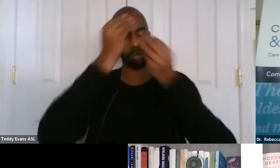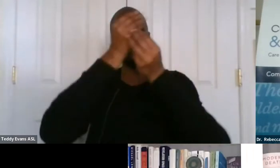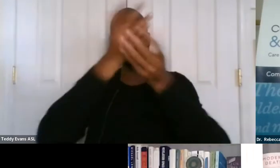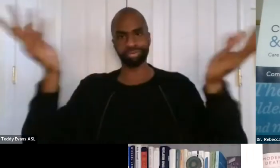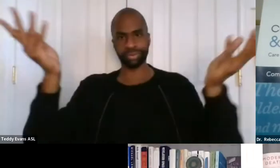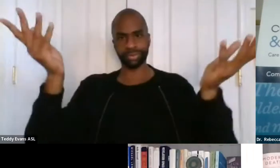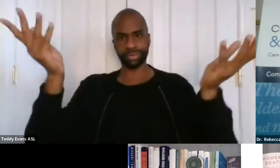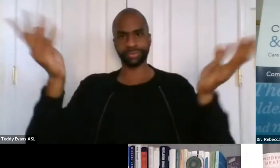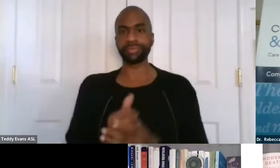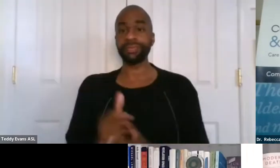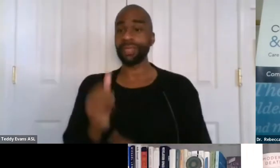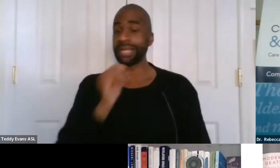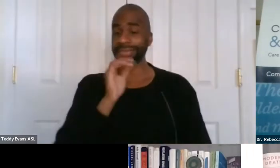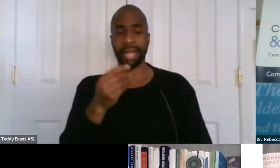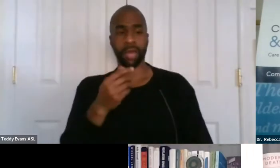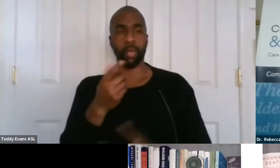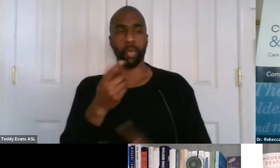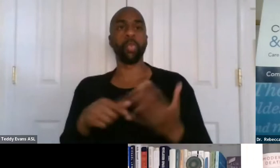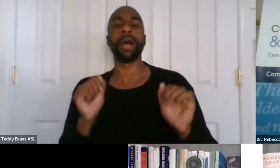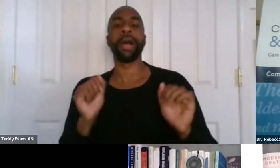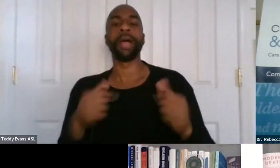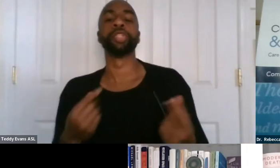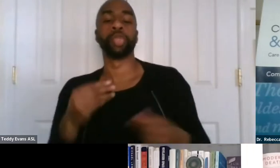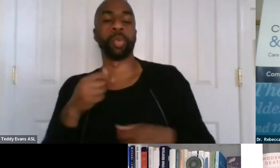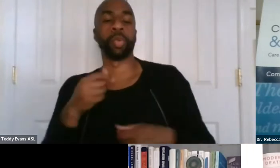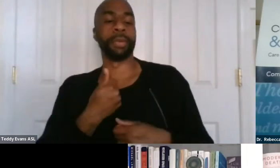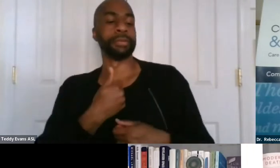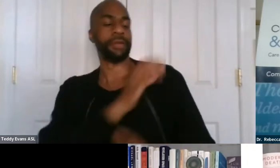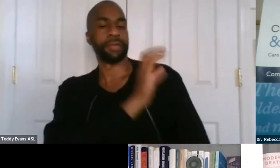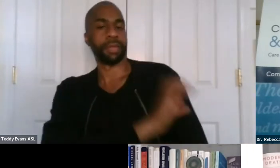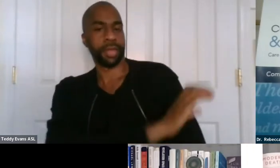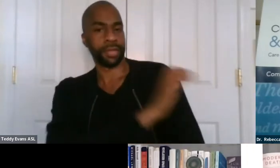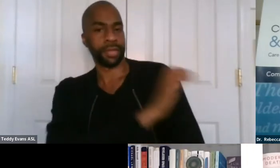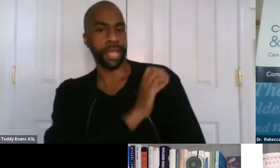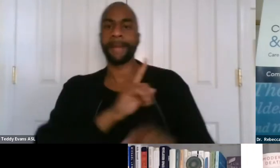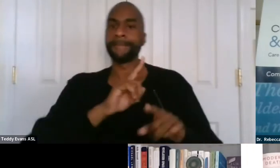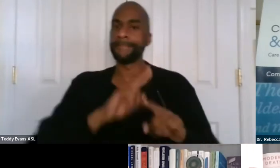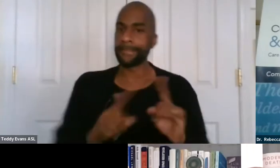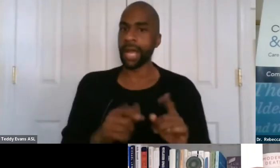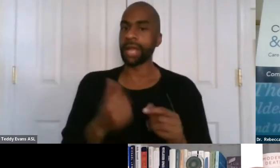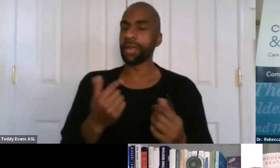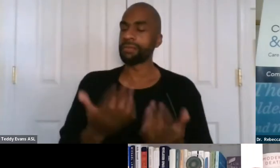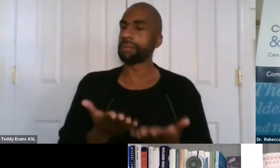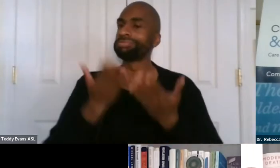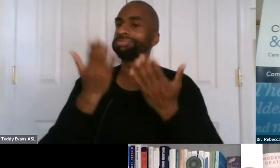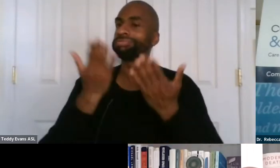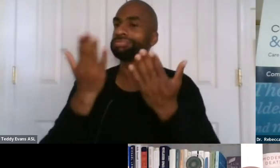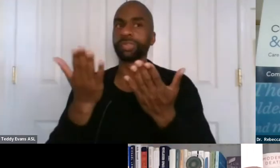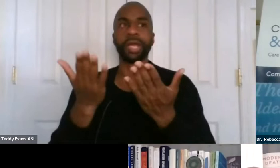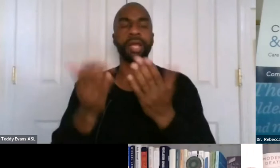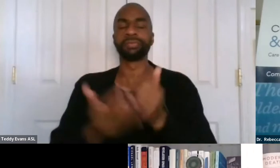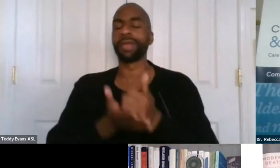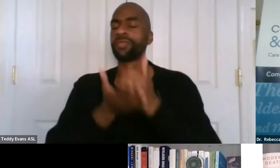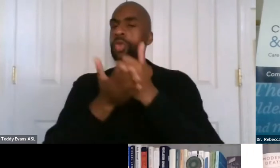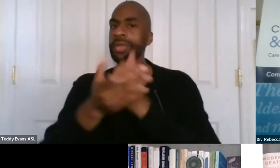own clinic or my own hospital, but I can have a greater impact in bringing light to all the injustices that patients face when they're in